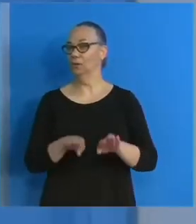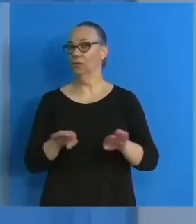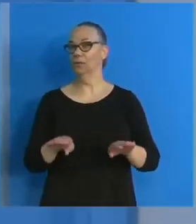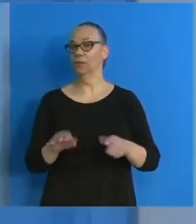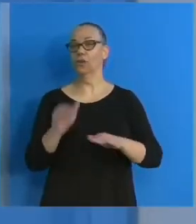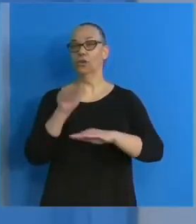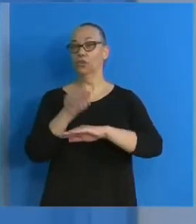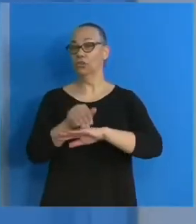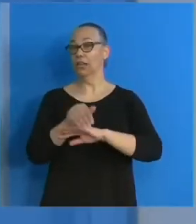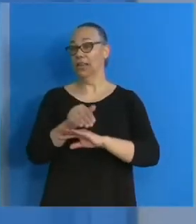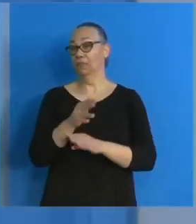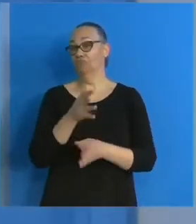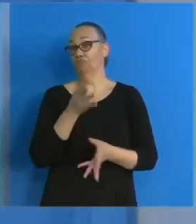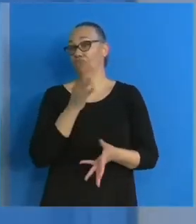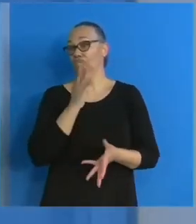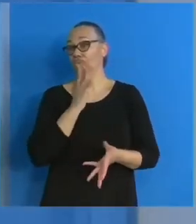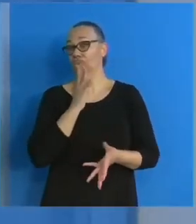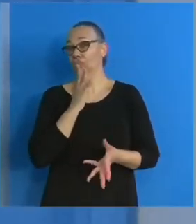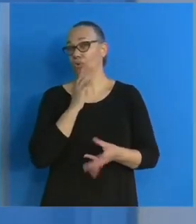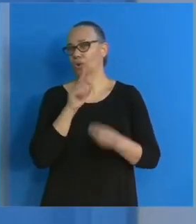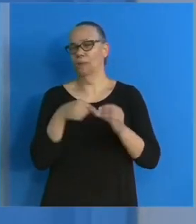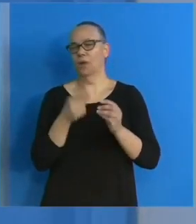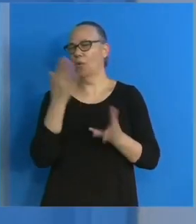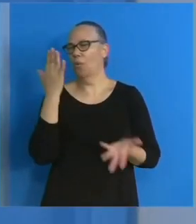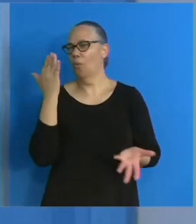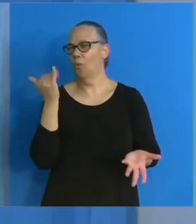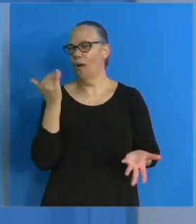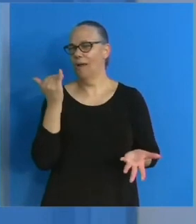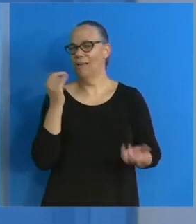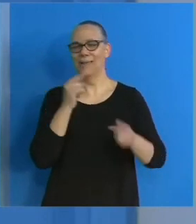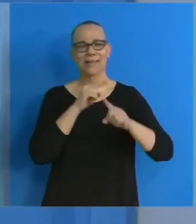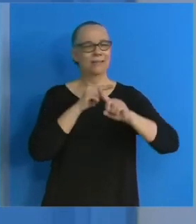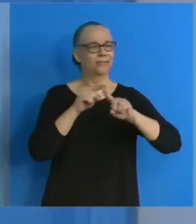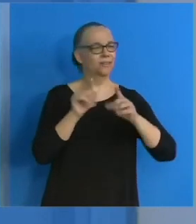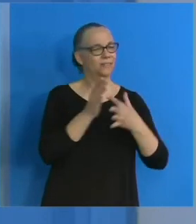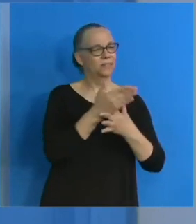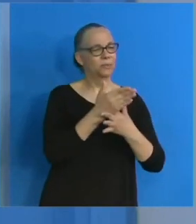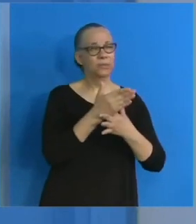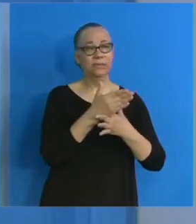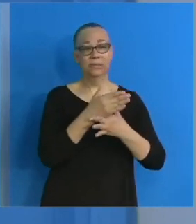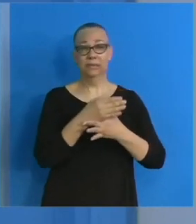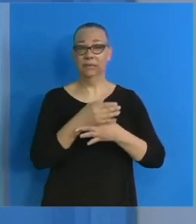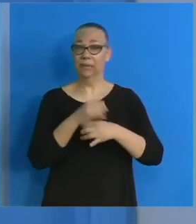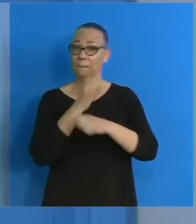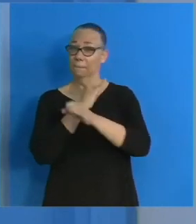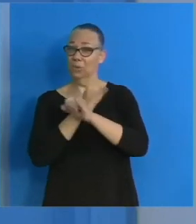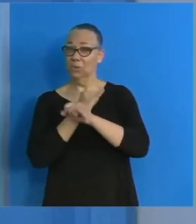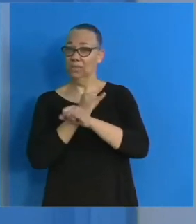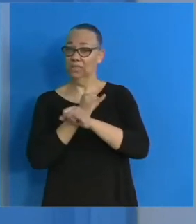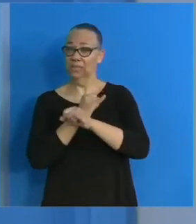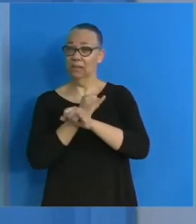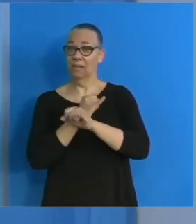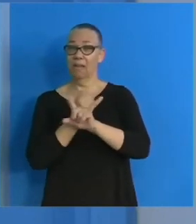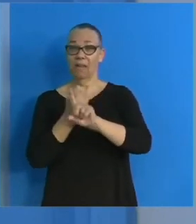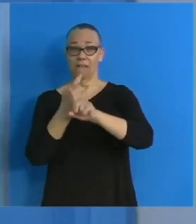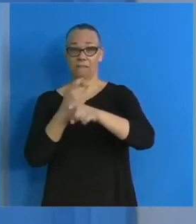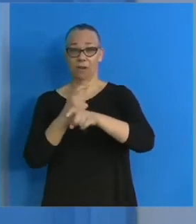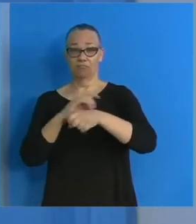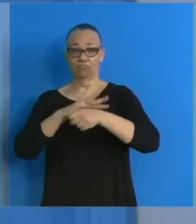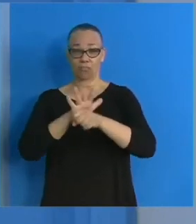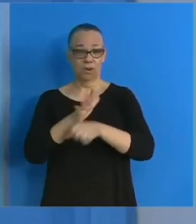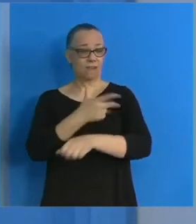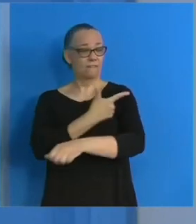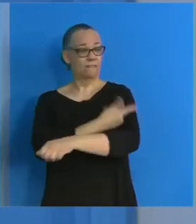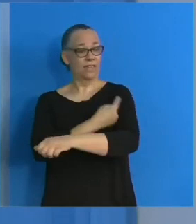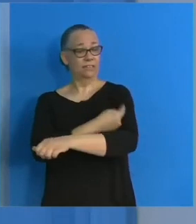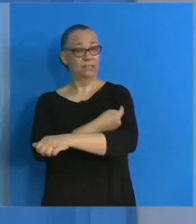Tonight I will be talking about why, the differences between immunity generated from COVID-19